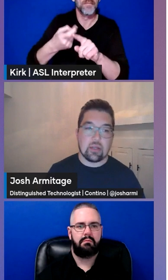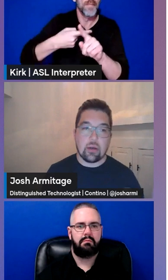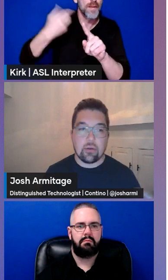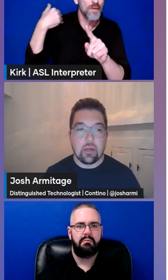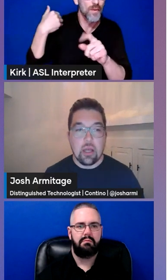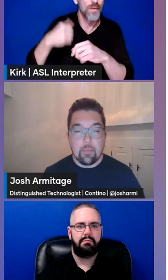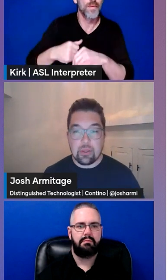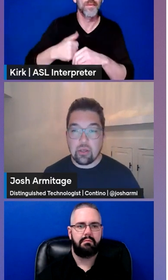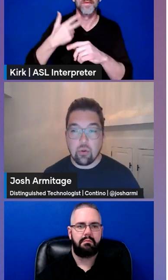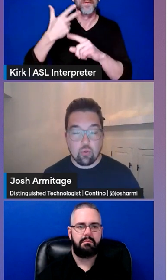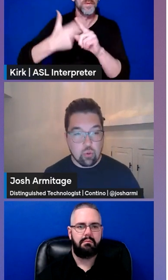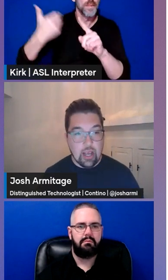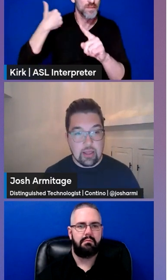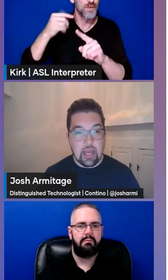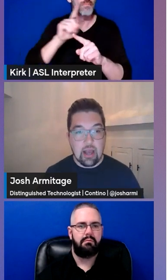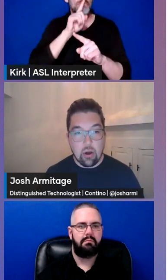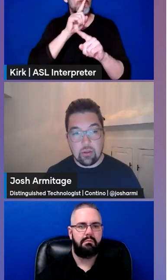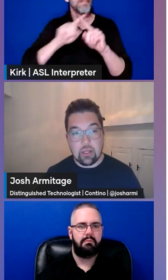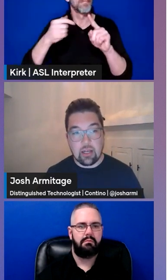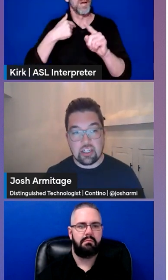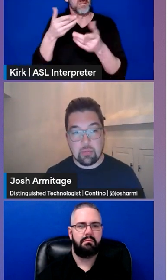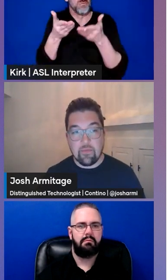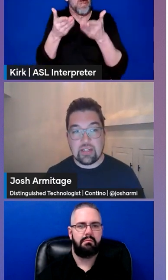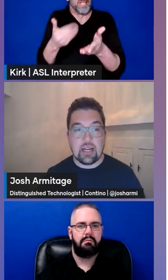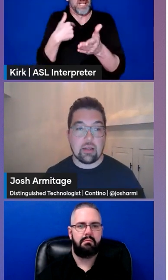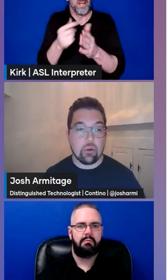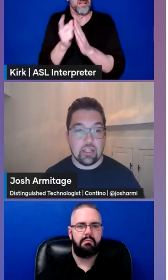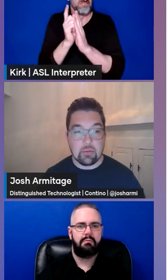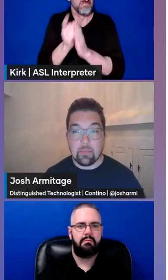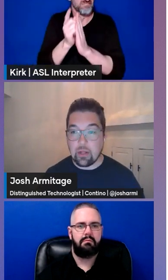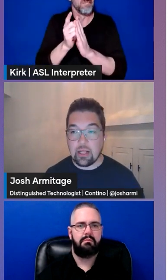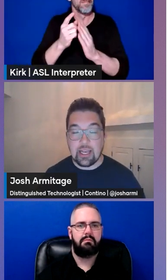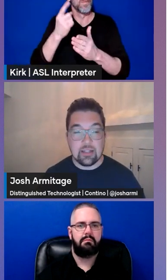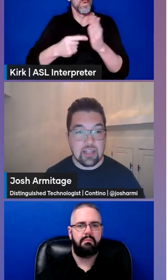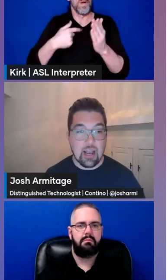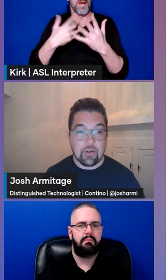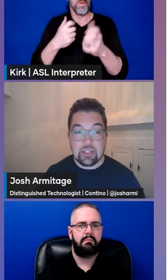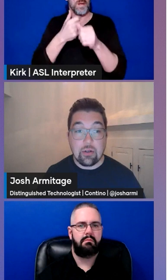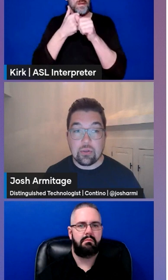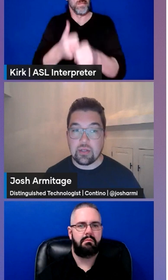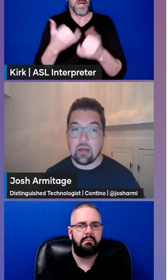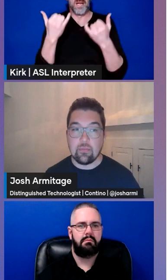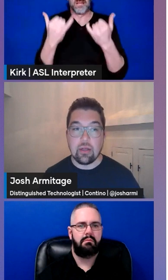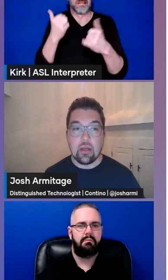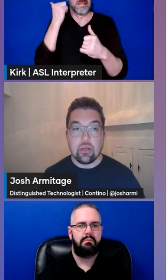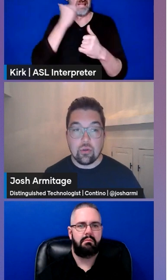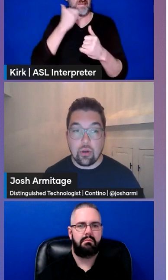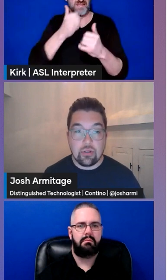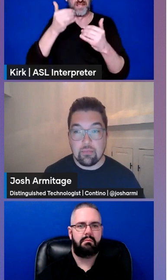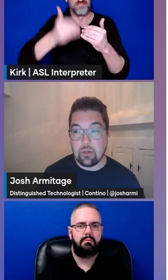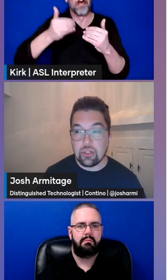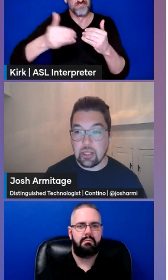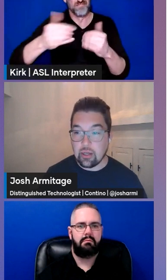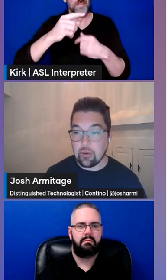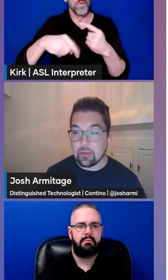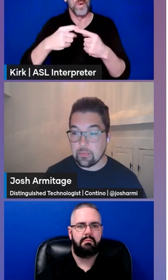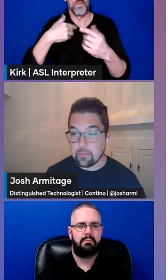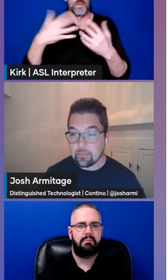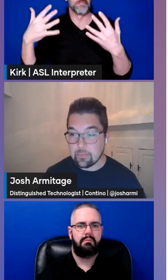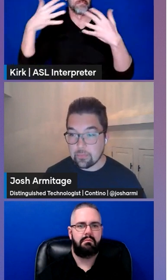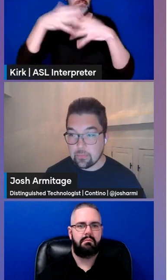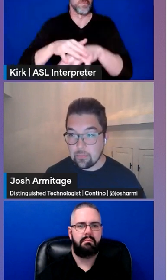months ago, but you're right there on the cusp of exactly what you need to be compliant against every single time you go to merge any